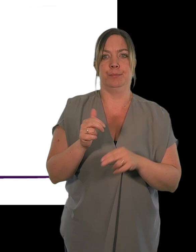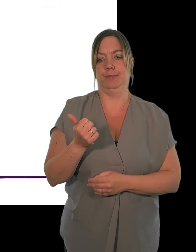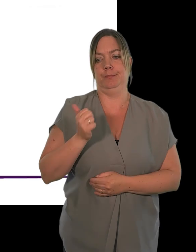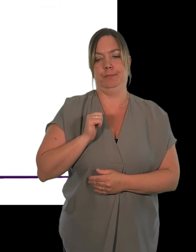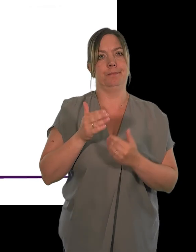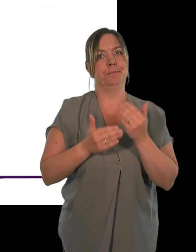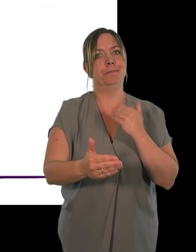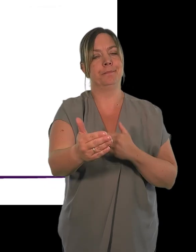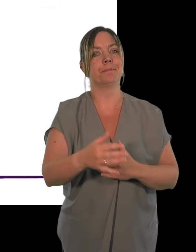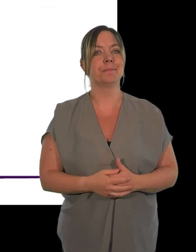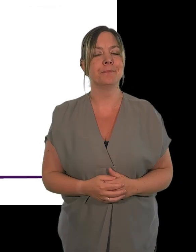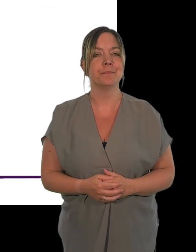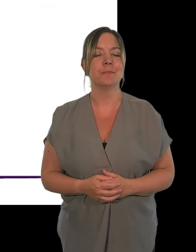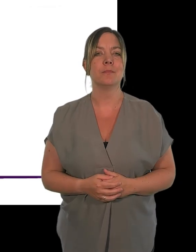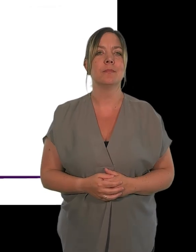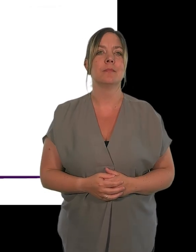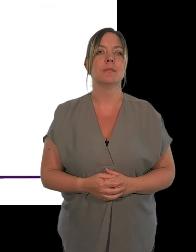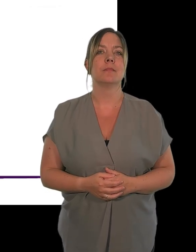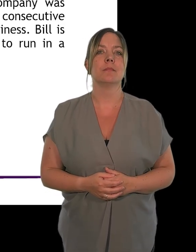you're going to undertake.